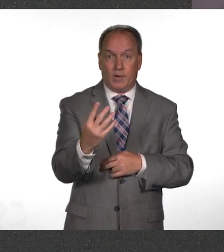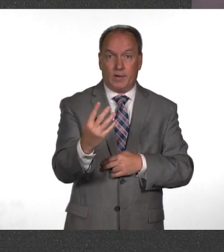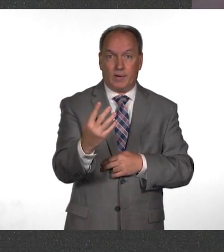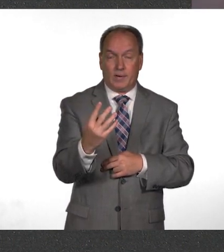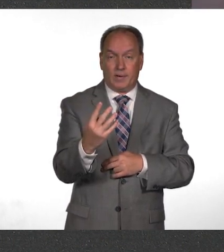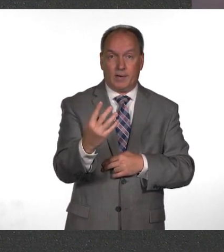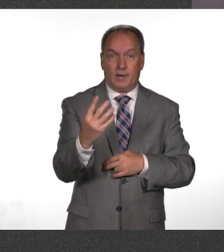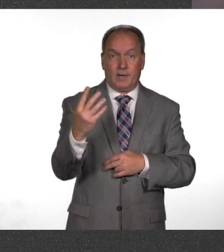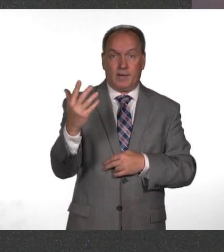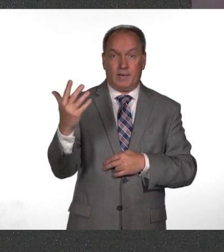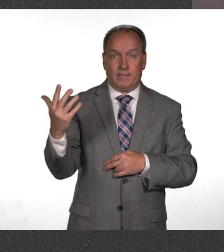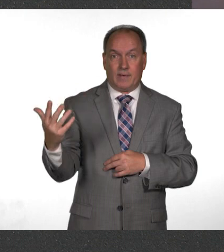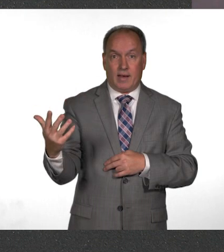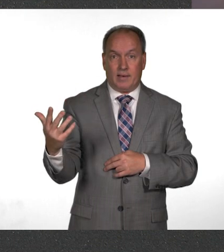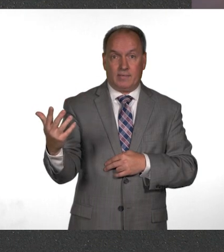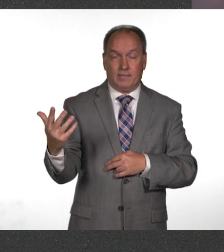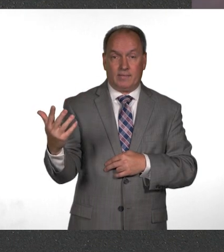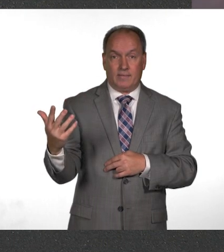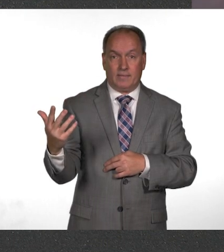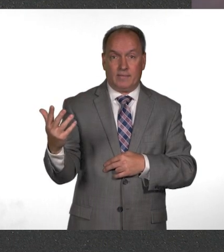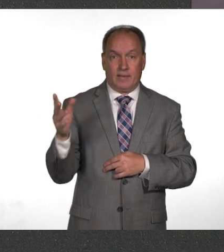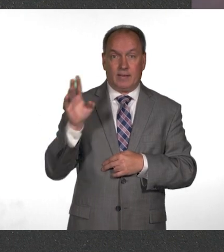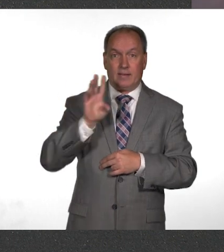4, 5,